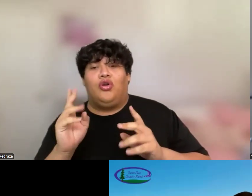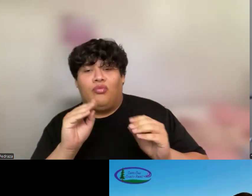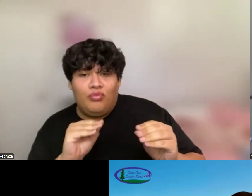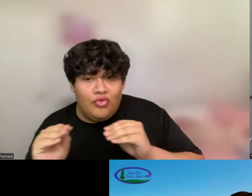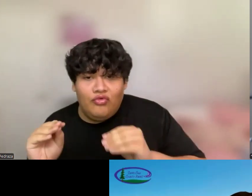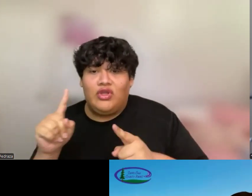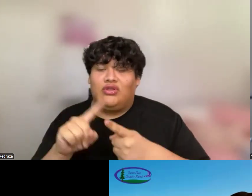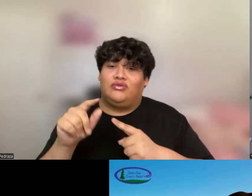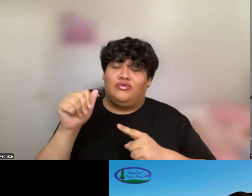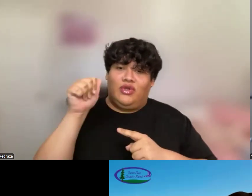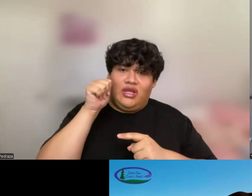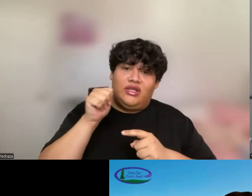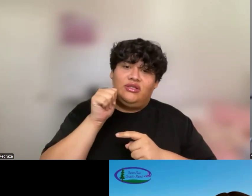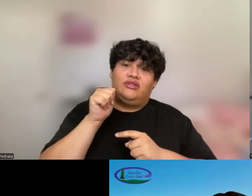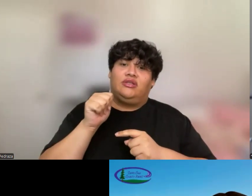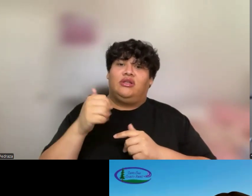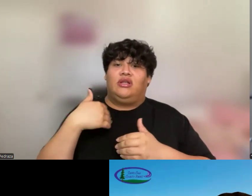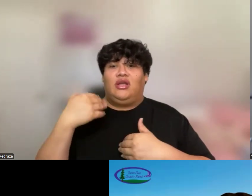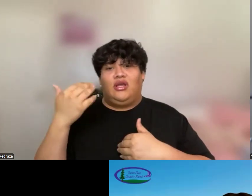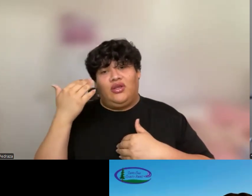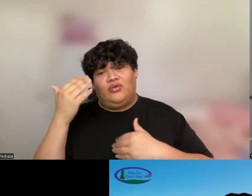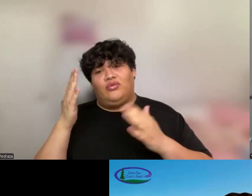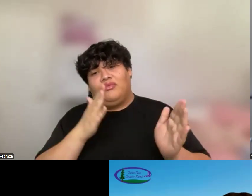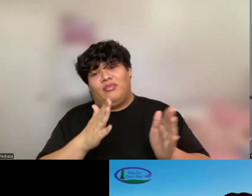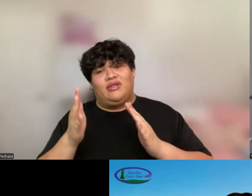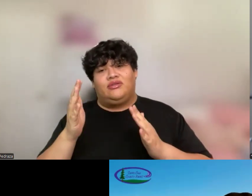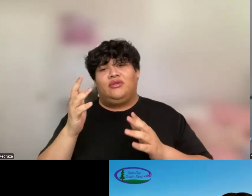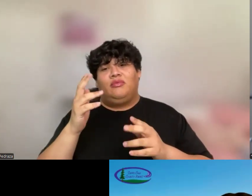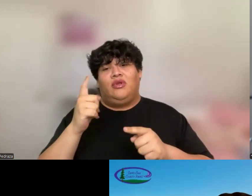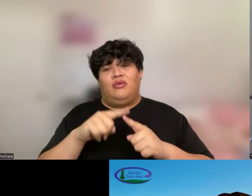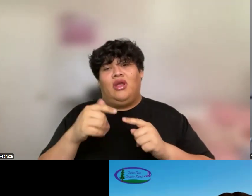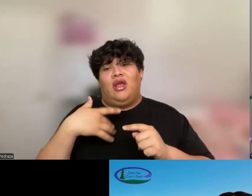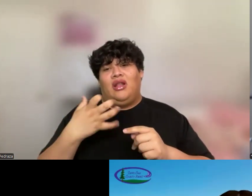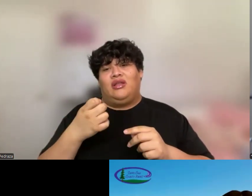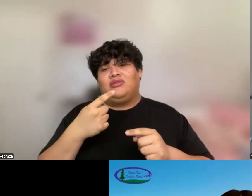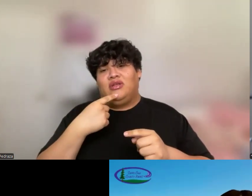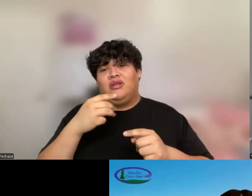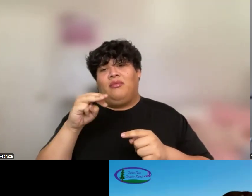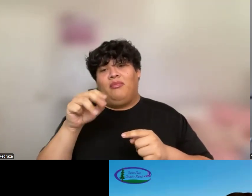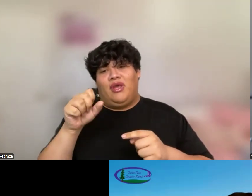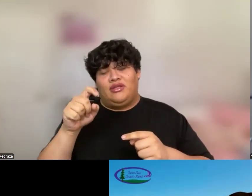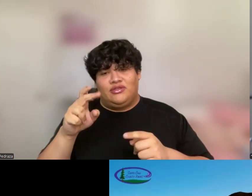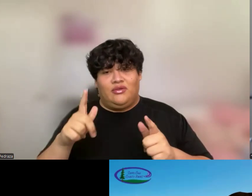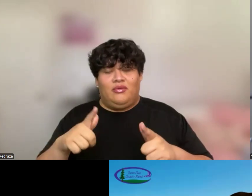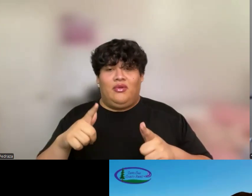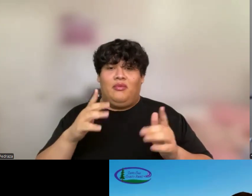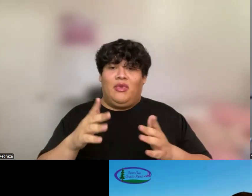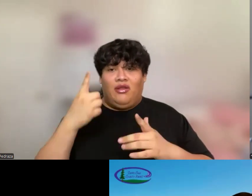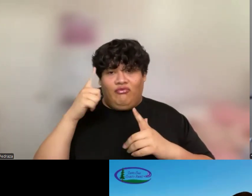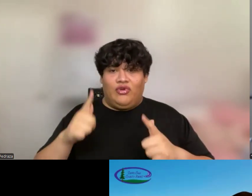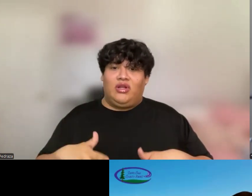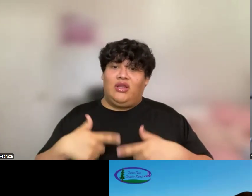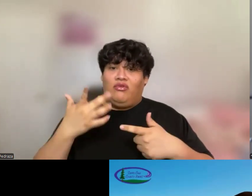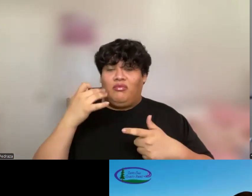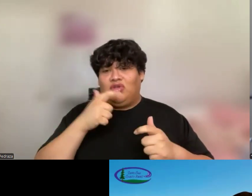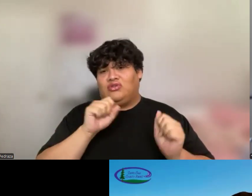into aging. I know it's called the master plan for aging, but I like to call it the master plan for living. Because I think, we